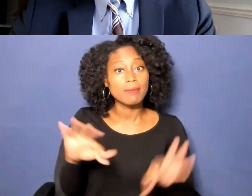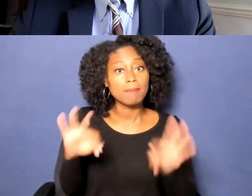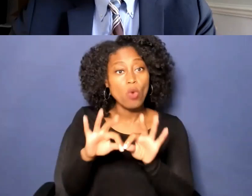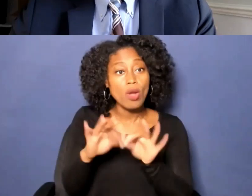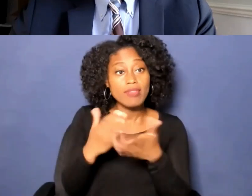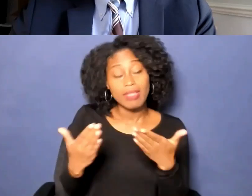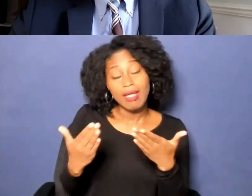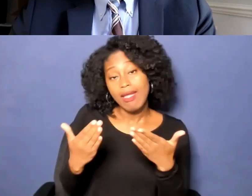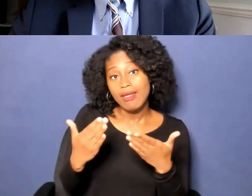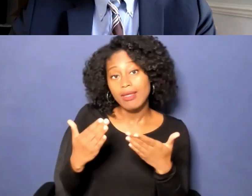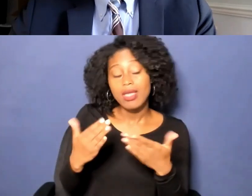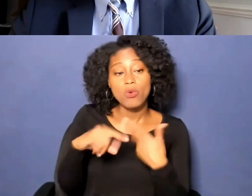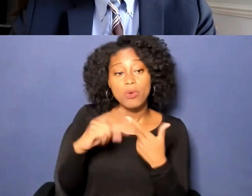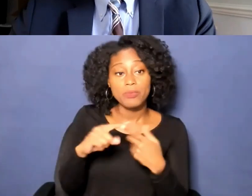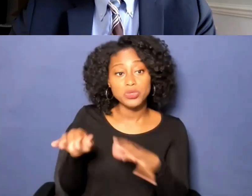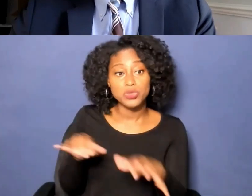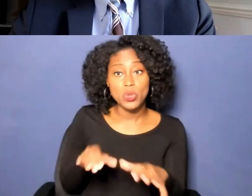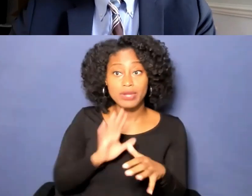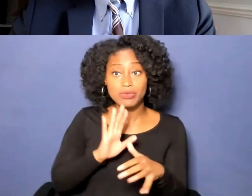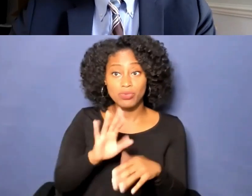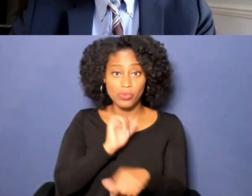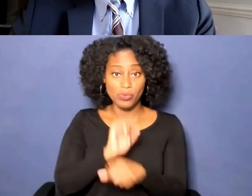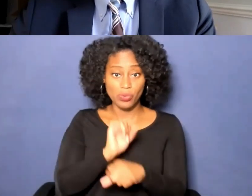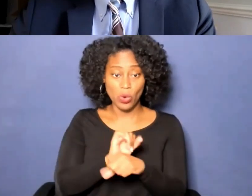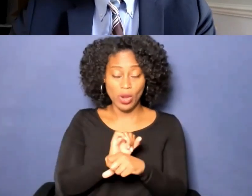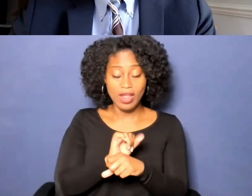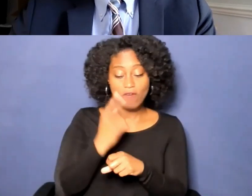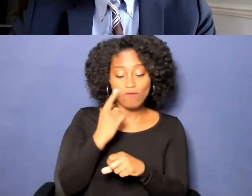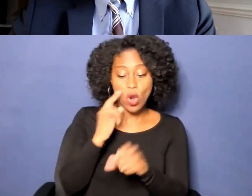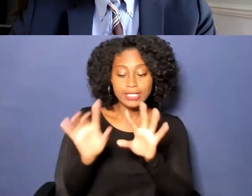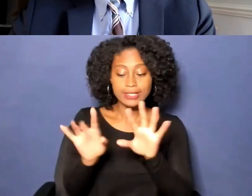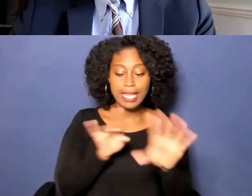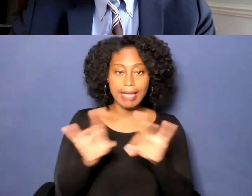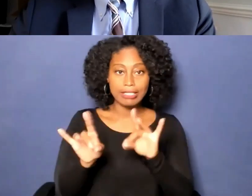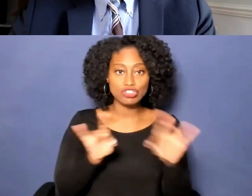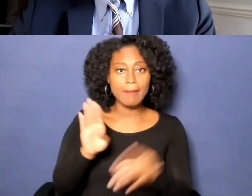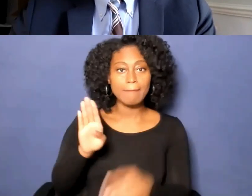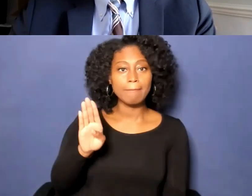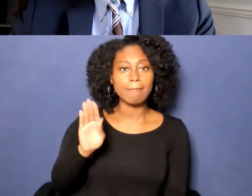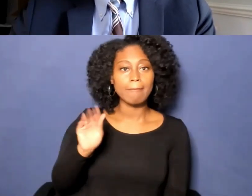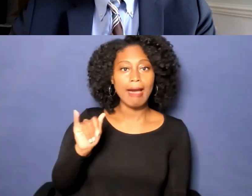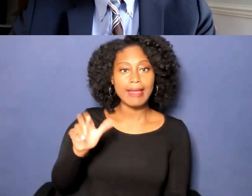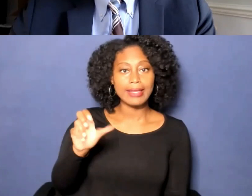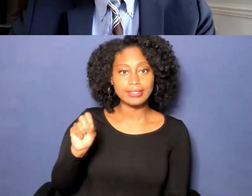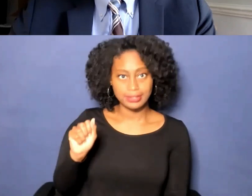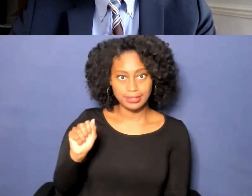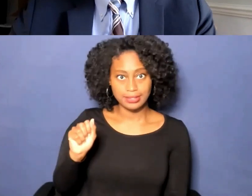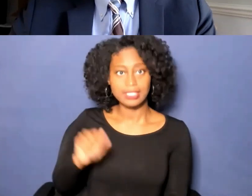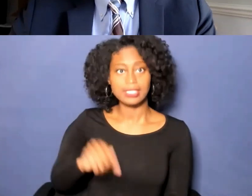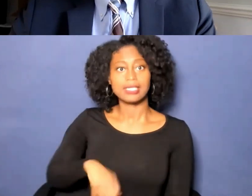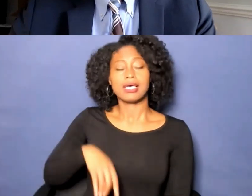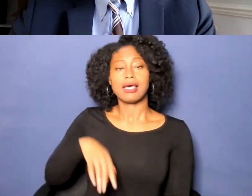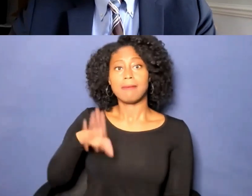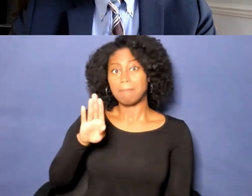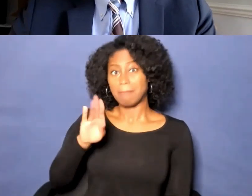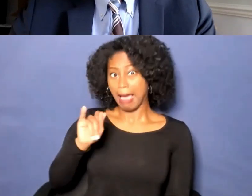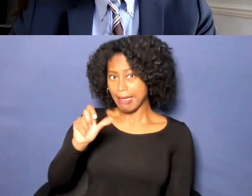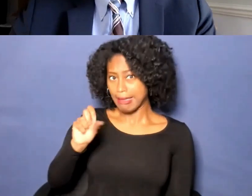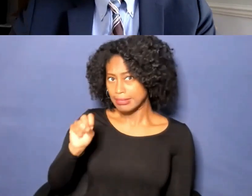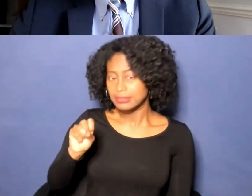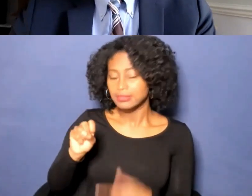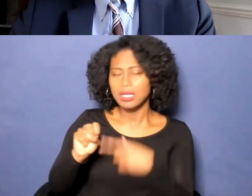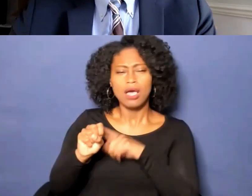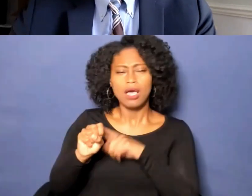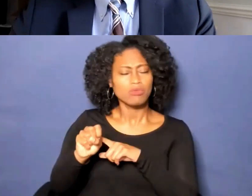of work is dealing with questions related to selection bias. Is there something about the sample that we have that in